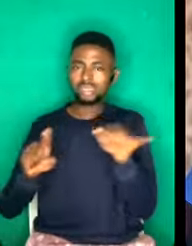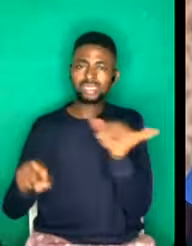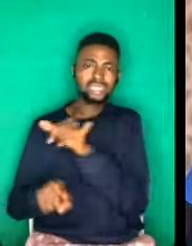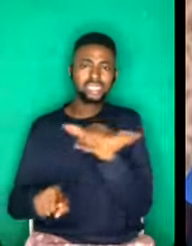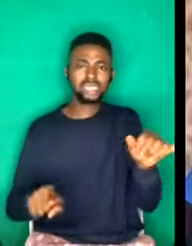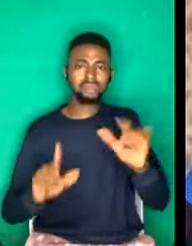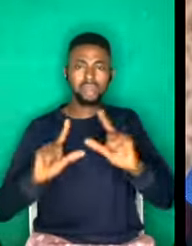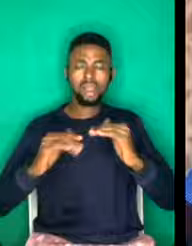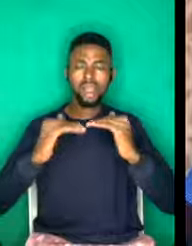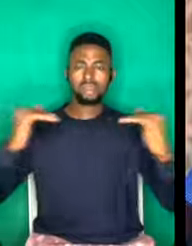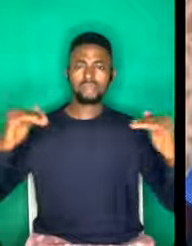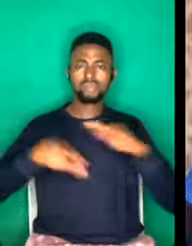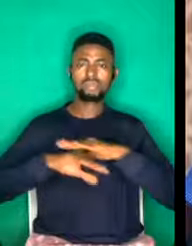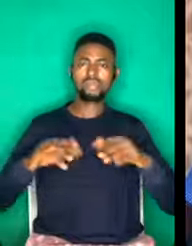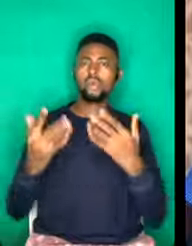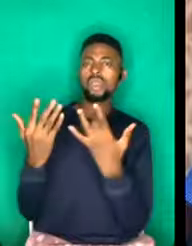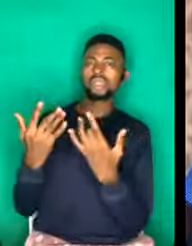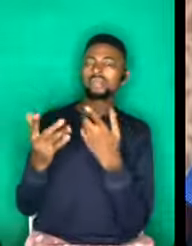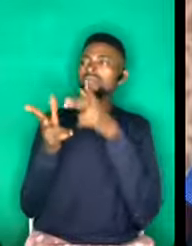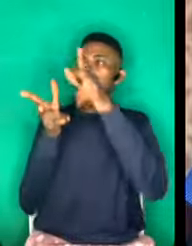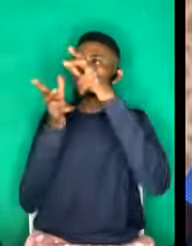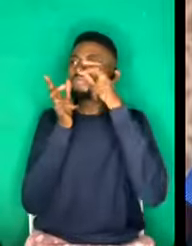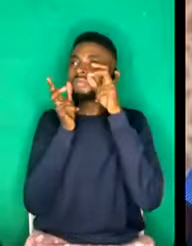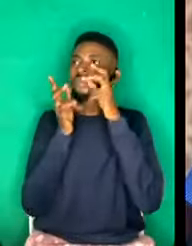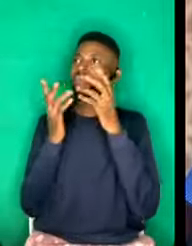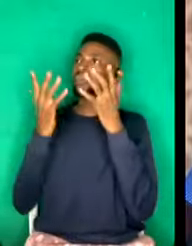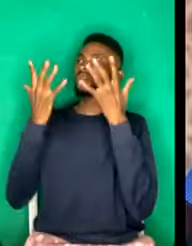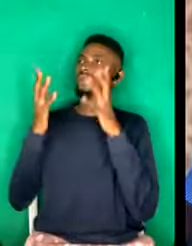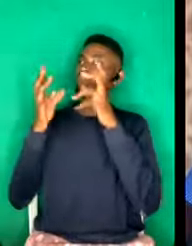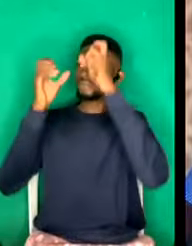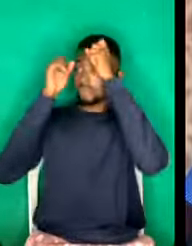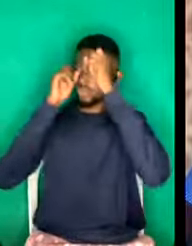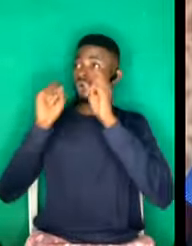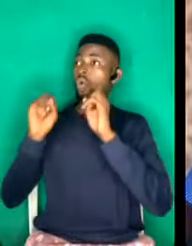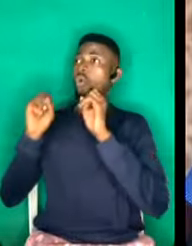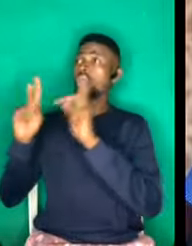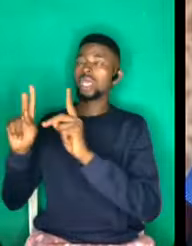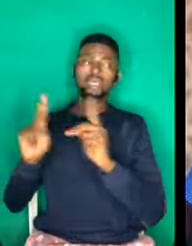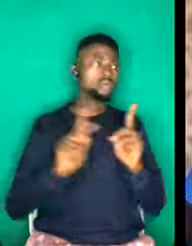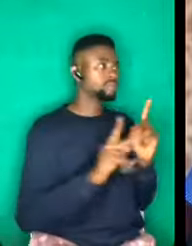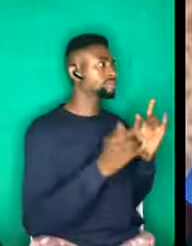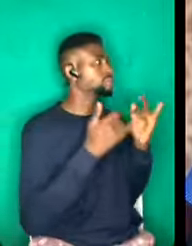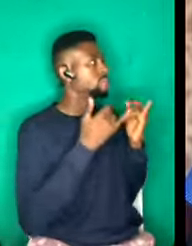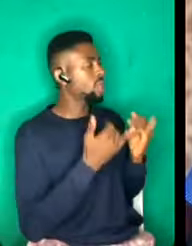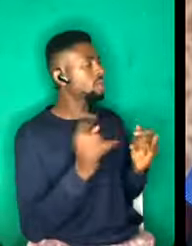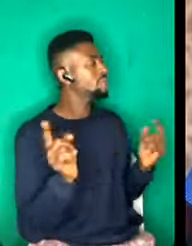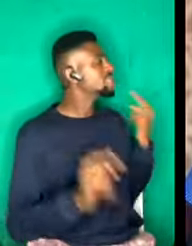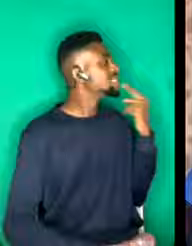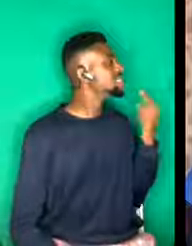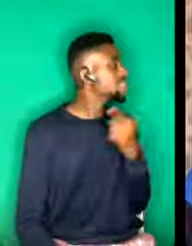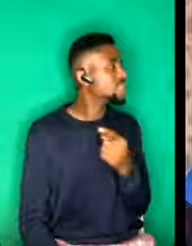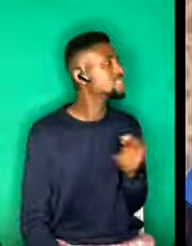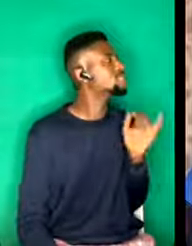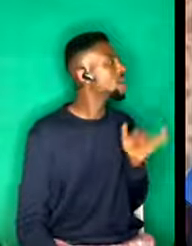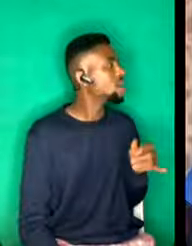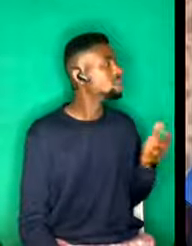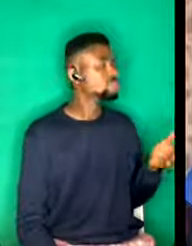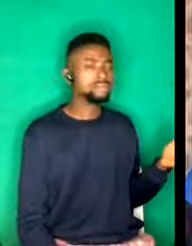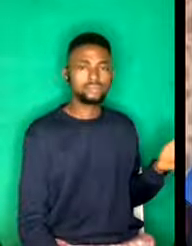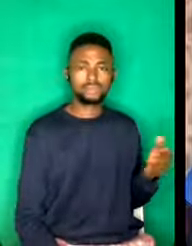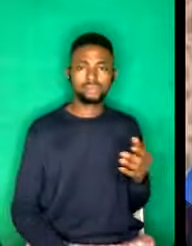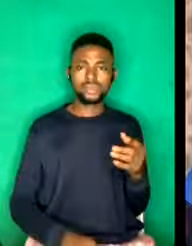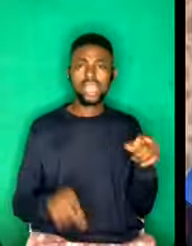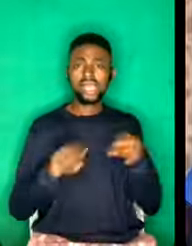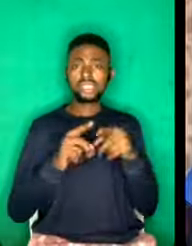person to finish talking before you now begin to paraphrase. At that point, sincerely, as a human, as a person, I might not trust